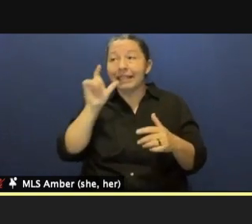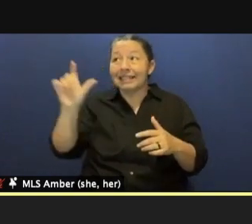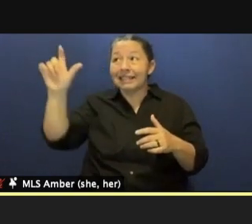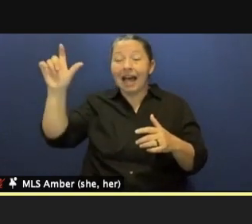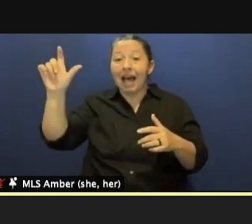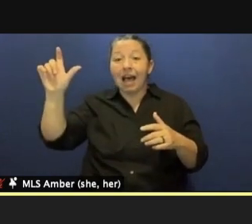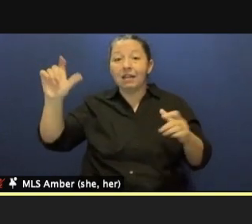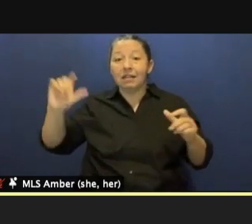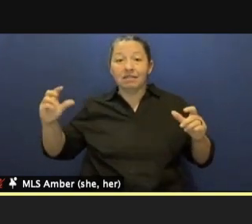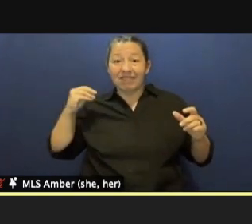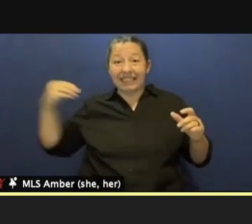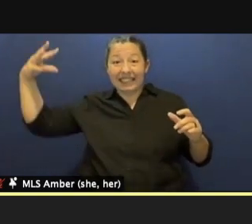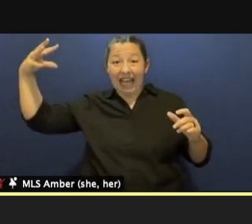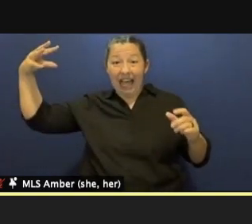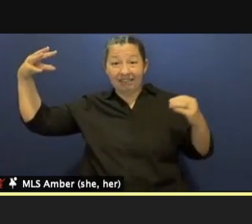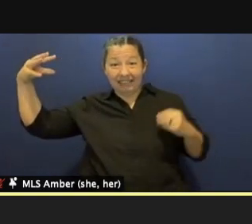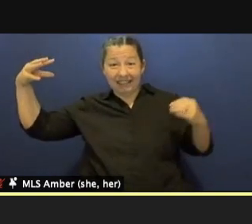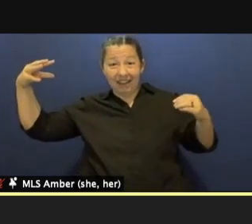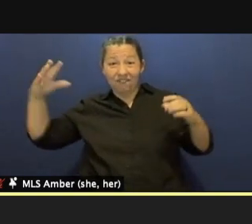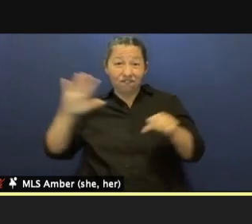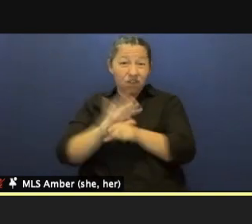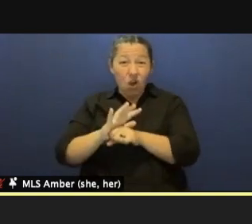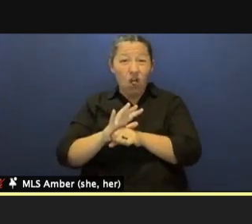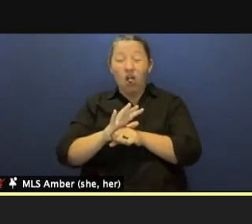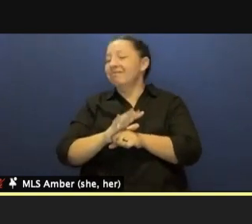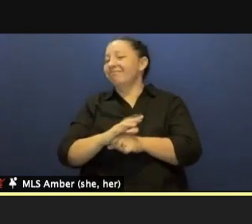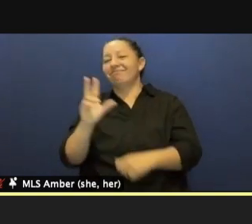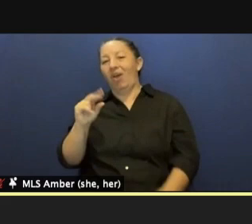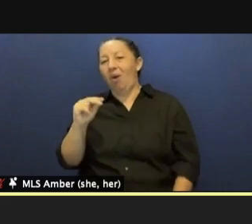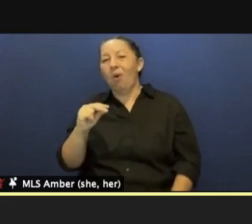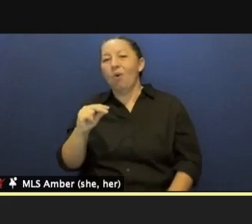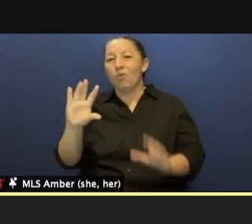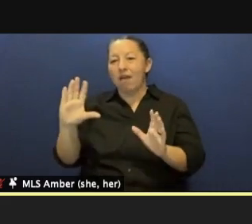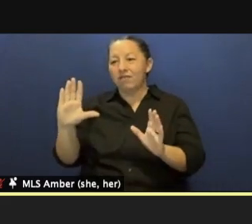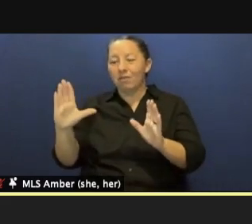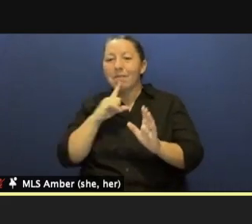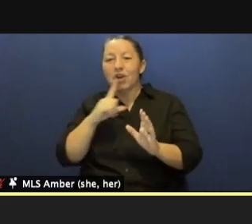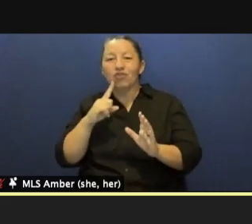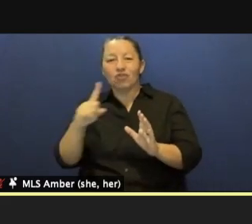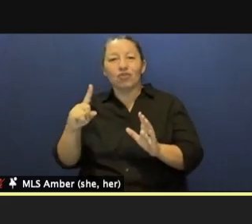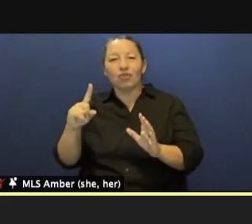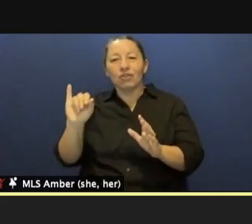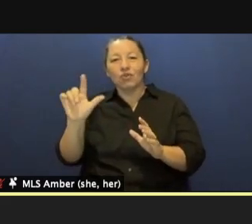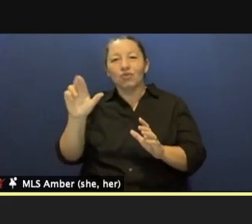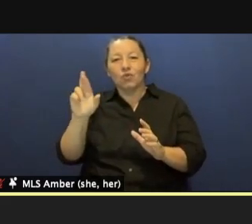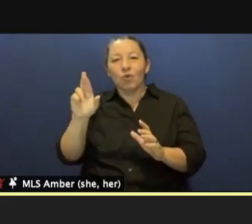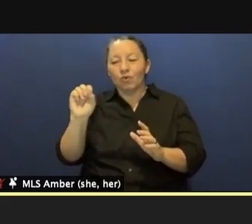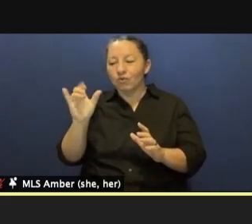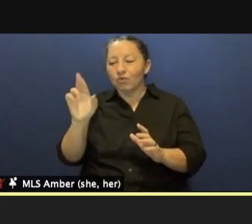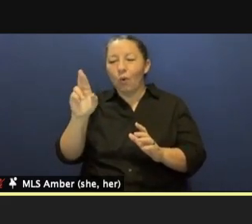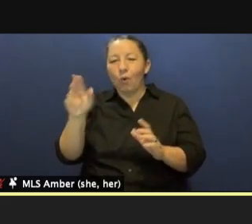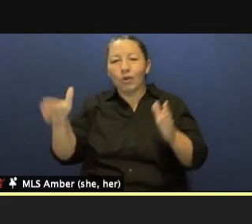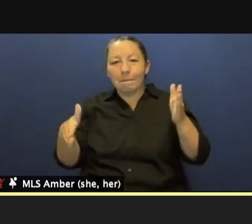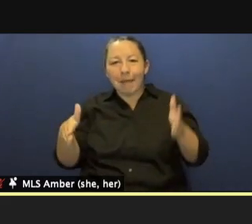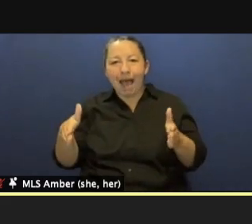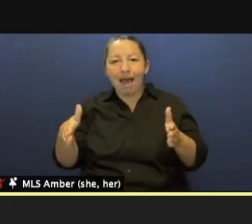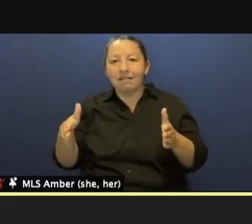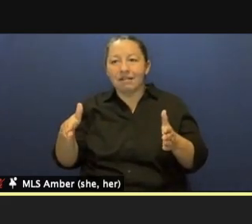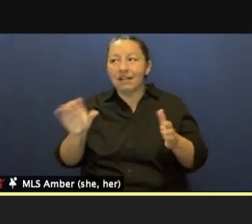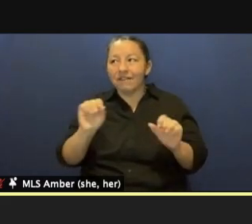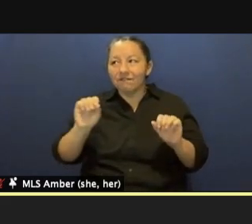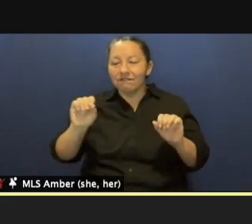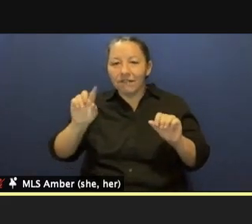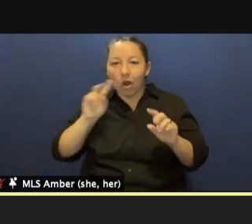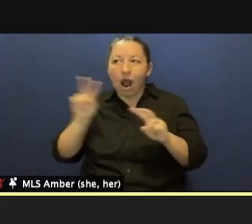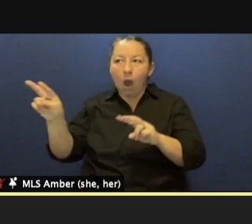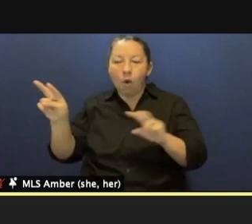point to the sun, which would put it at nearly vertical angles along the sides of the rover. And then of course the radiators up on top, because nothing